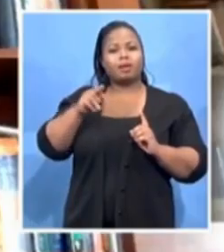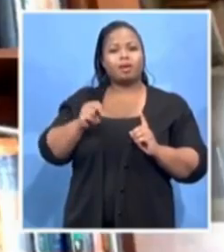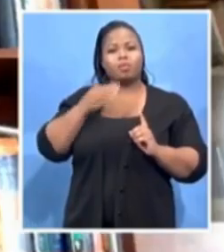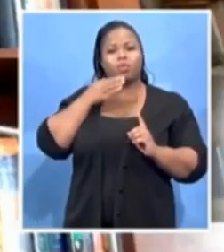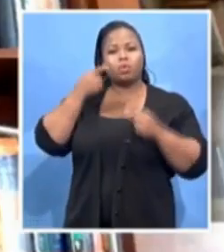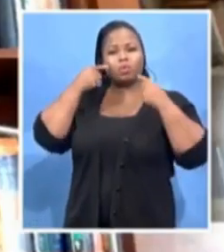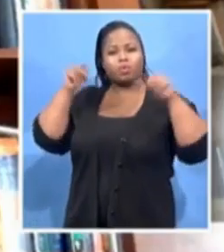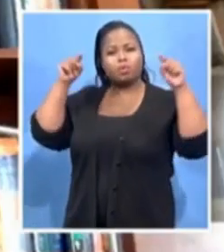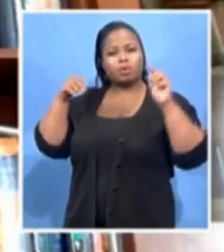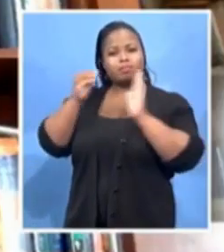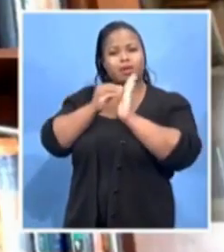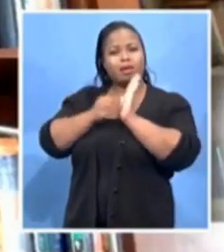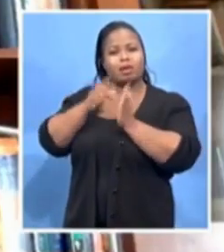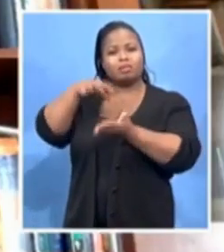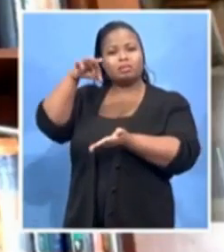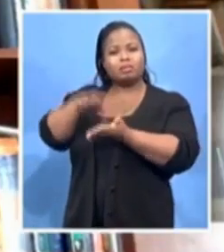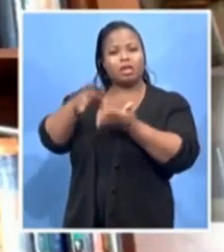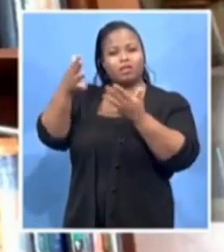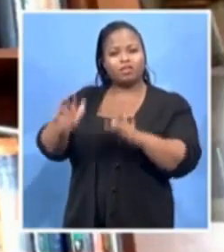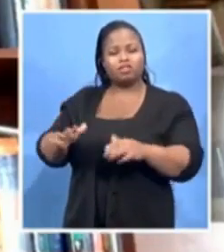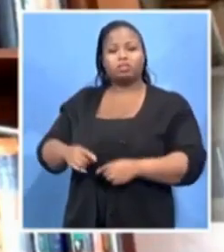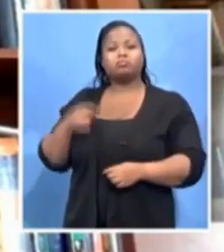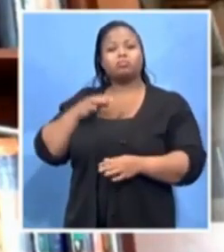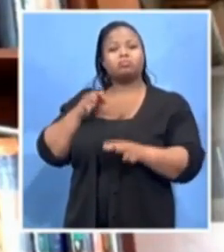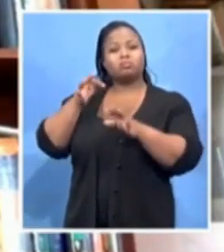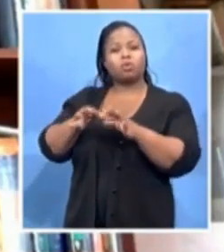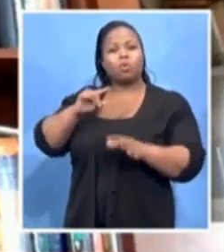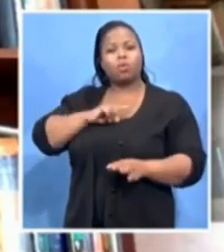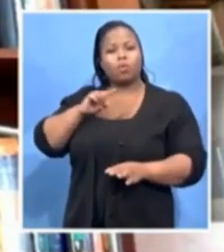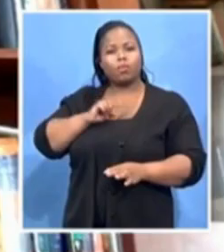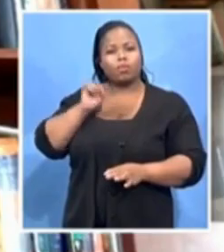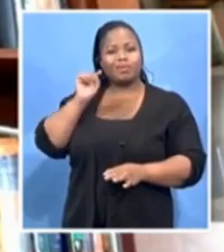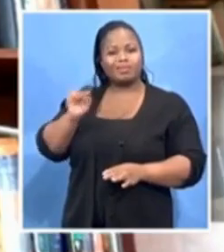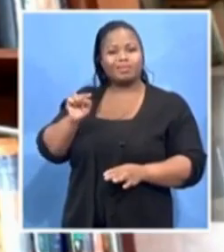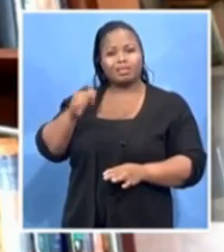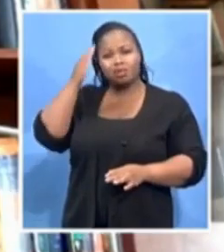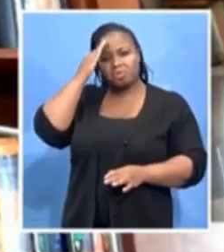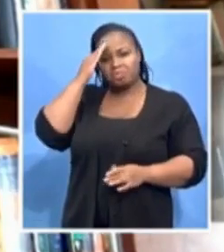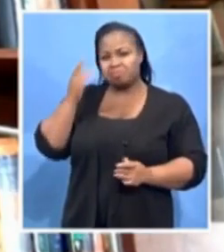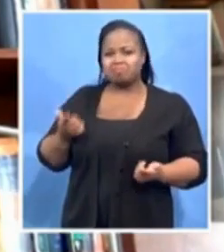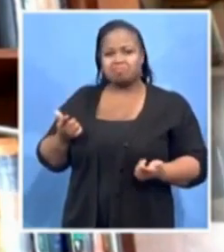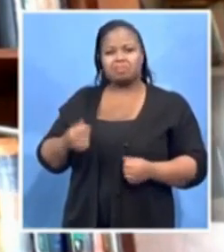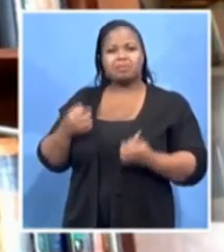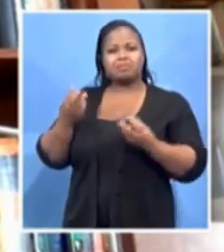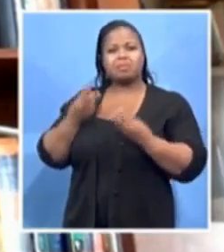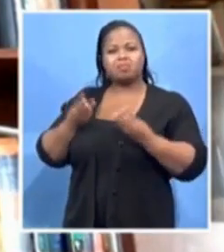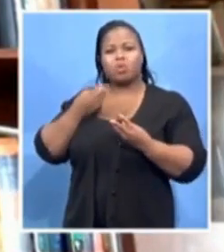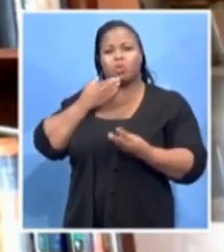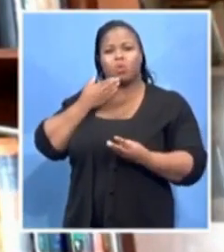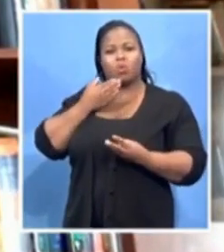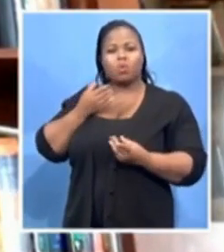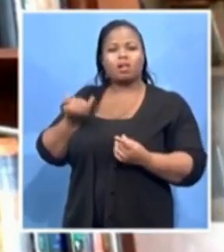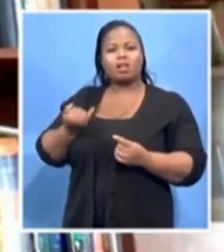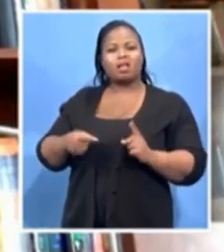a contribution of the uncelebrated efforts of people like Marcus Garvey.